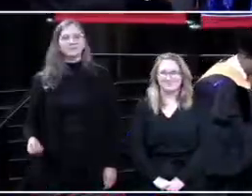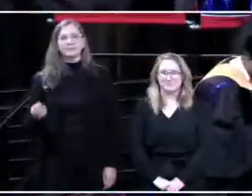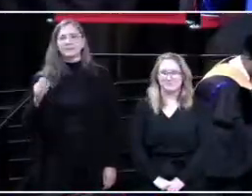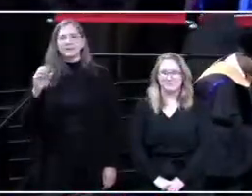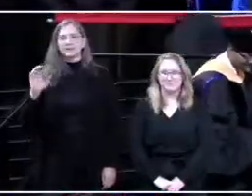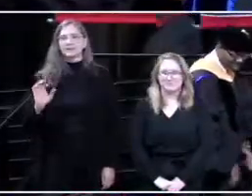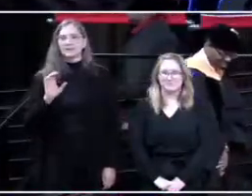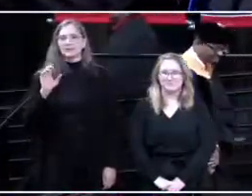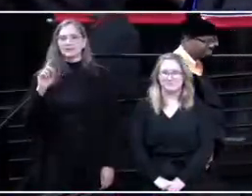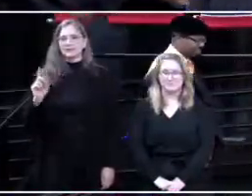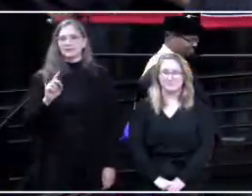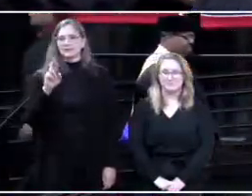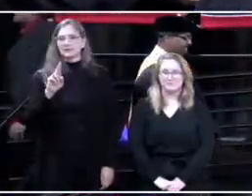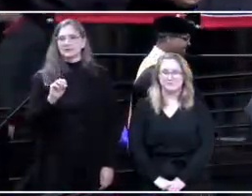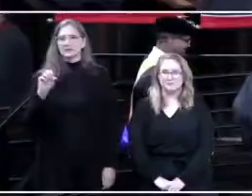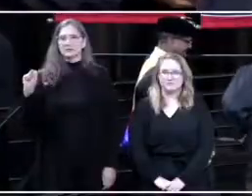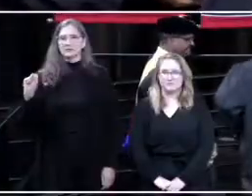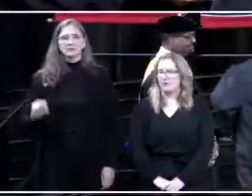Shantoria Denisha Ross.